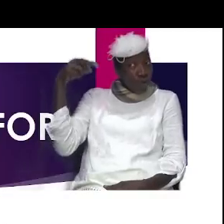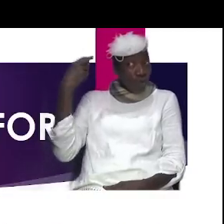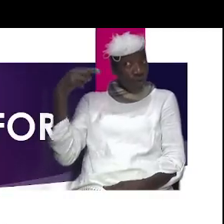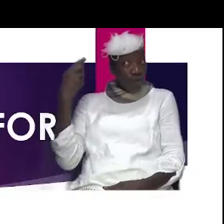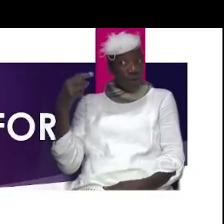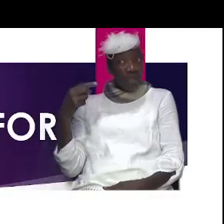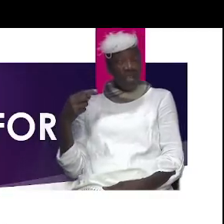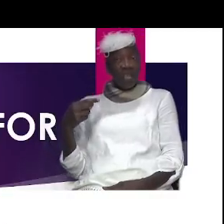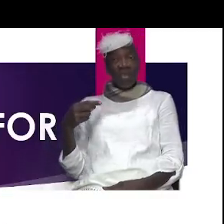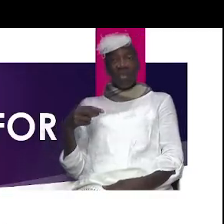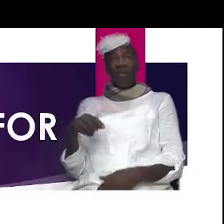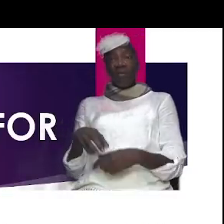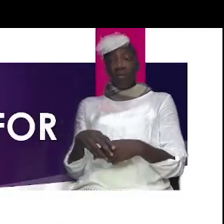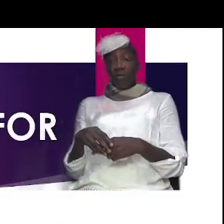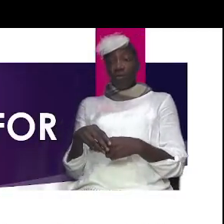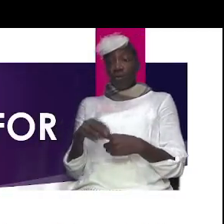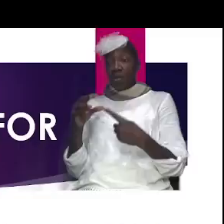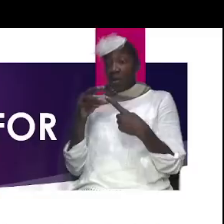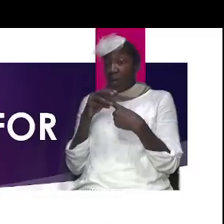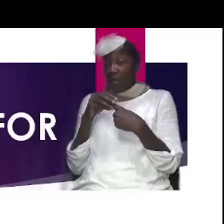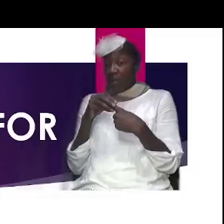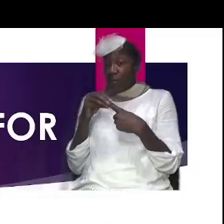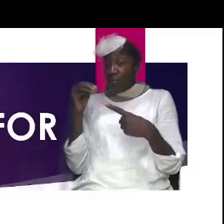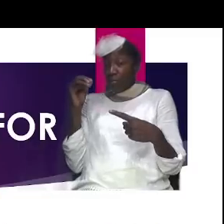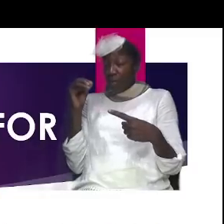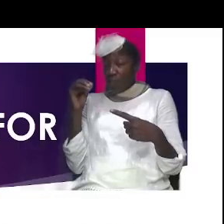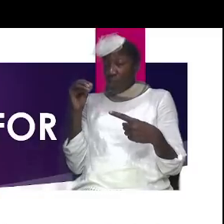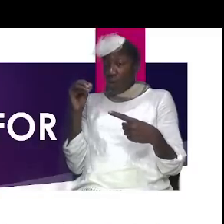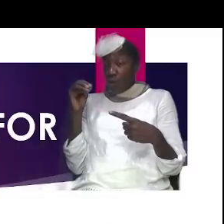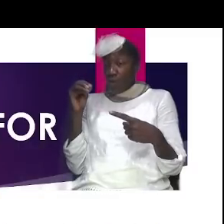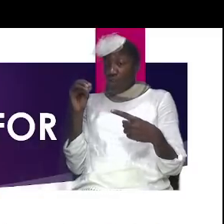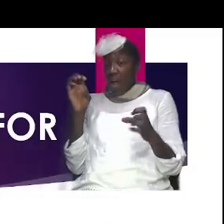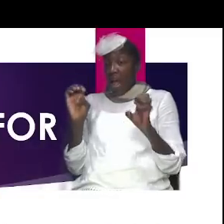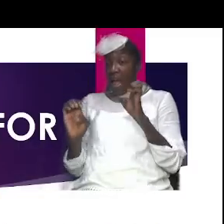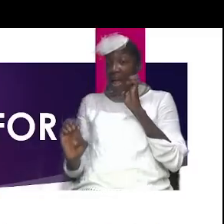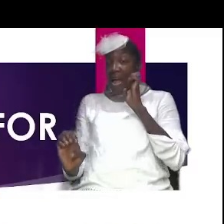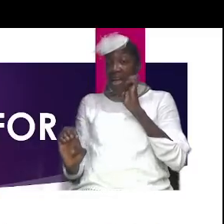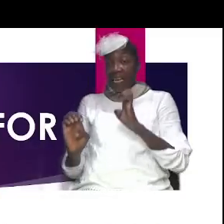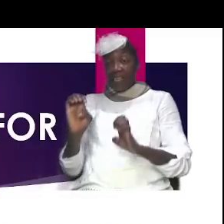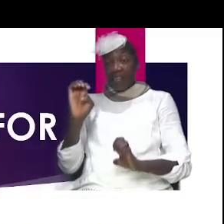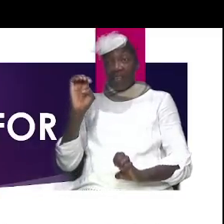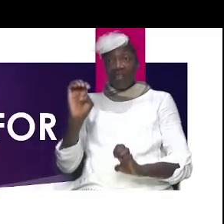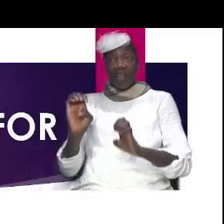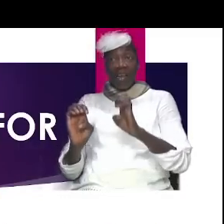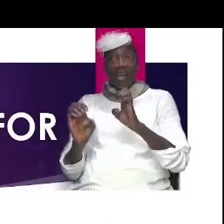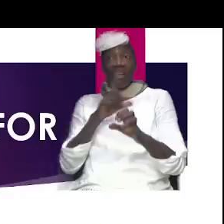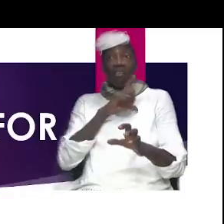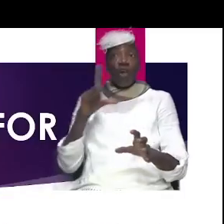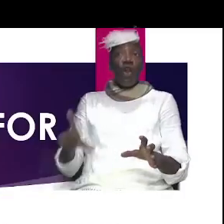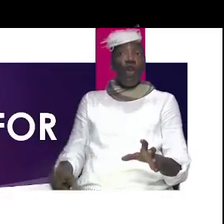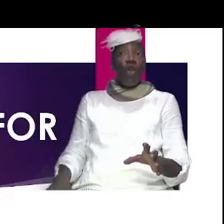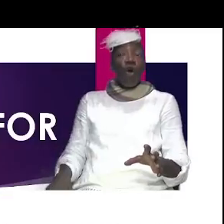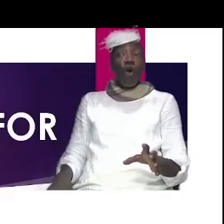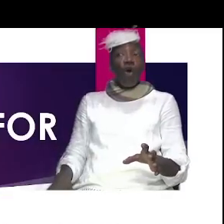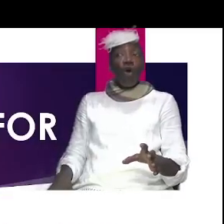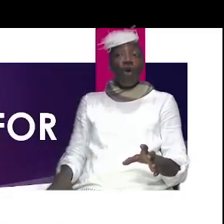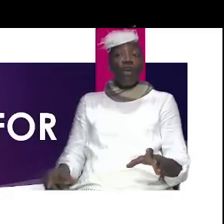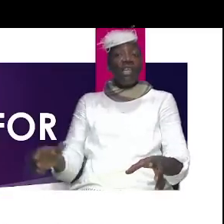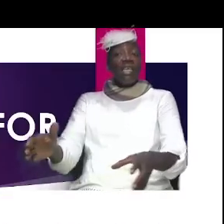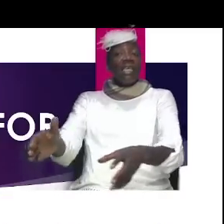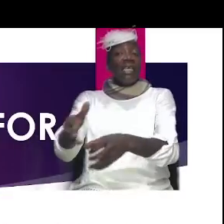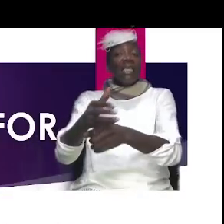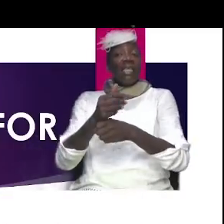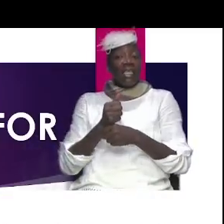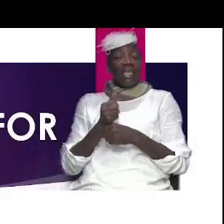a meticulous exercise that the Lord will take us through. Now, there are folks that believe